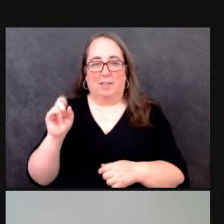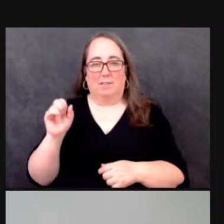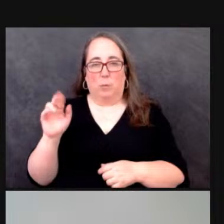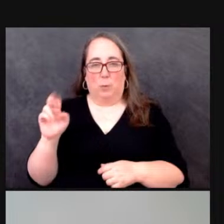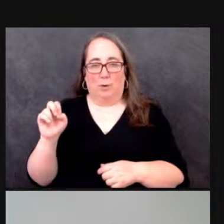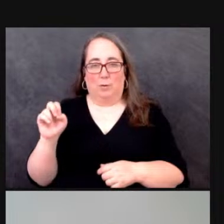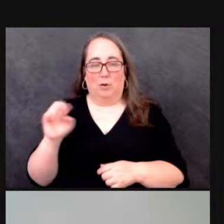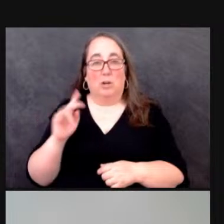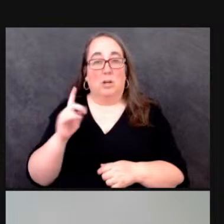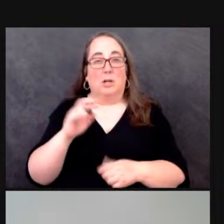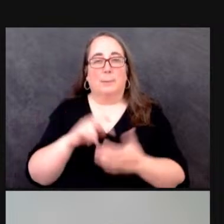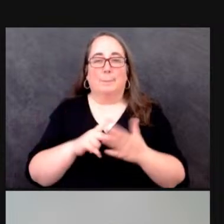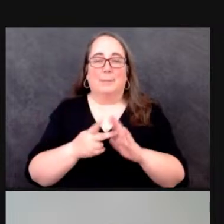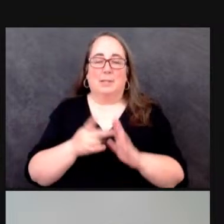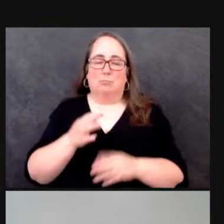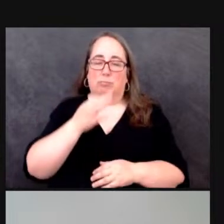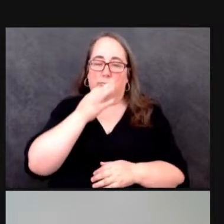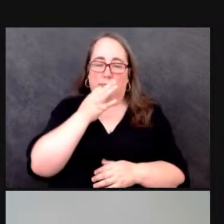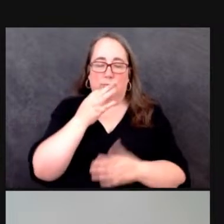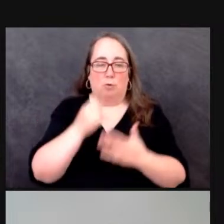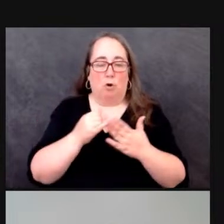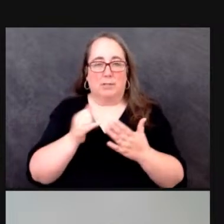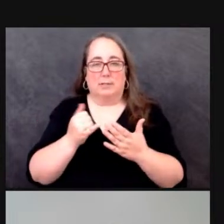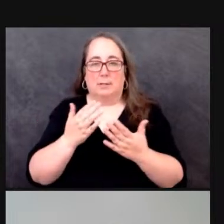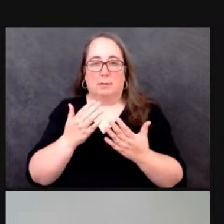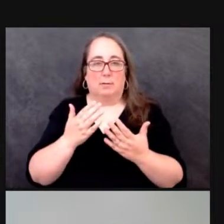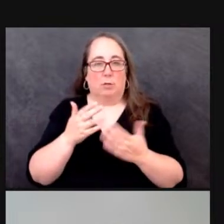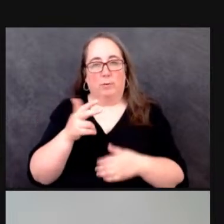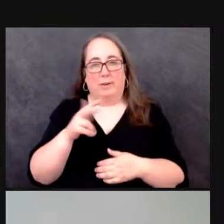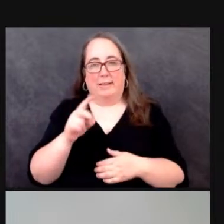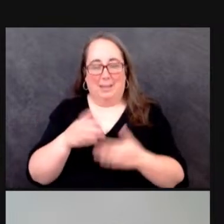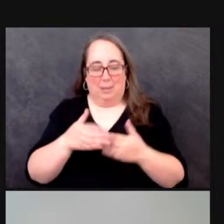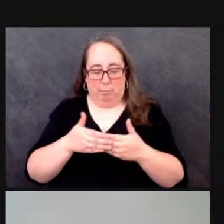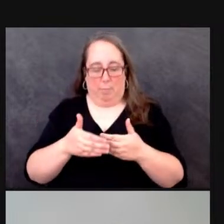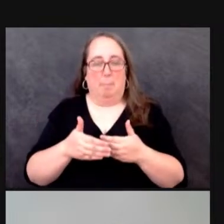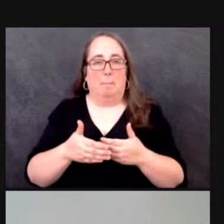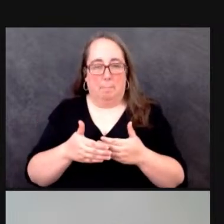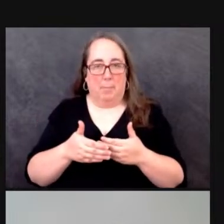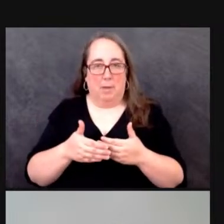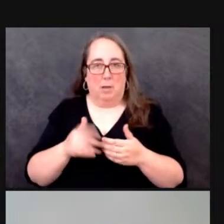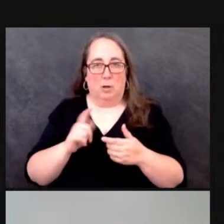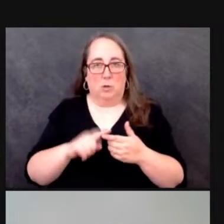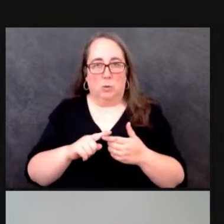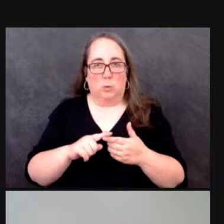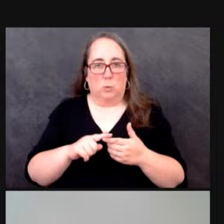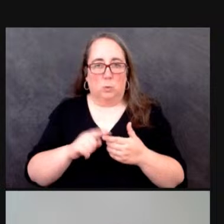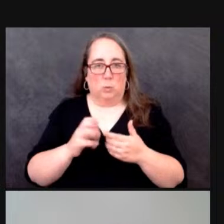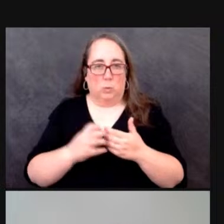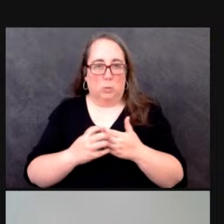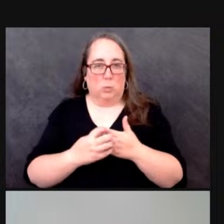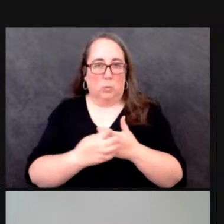is a highly skilled artisan who applies 3-dimensional decorations to the pieces of silver.